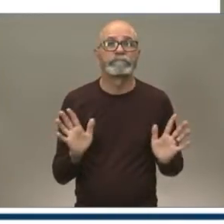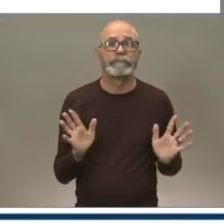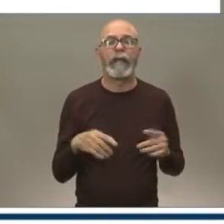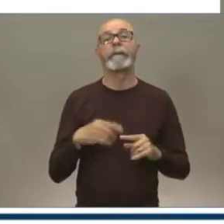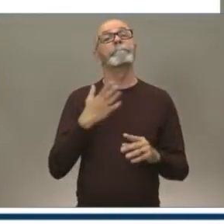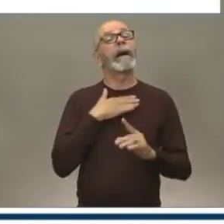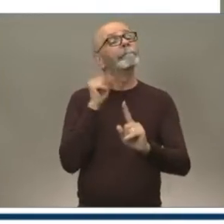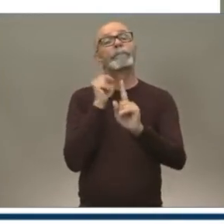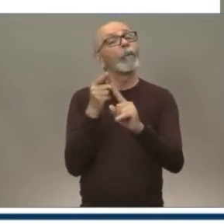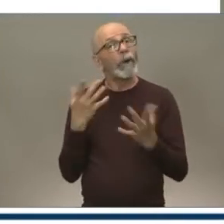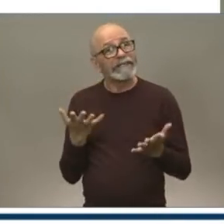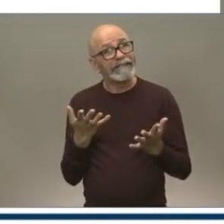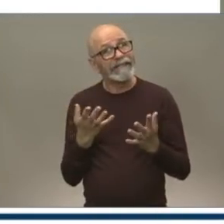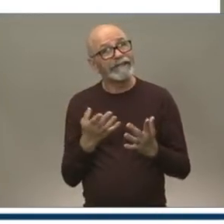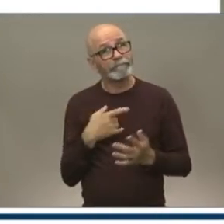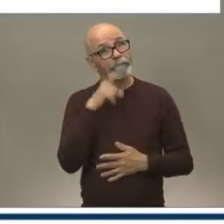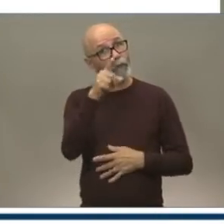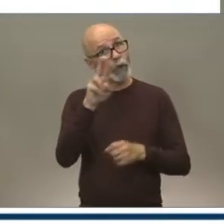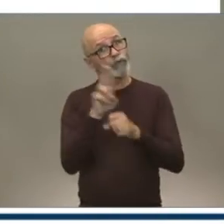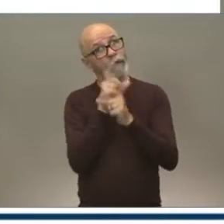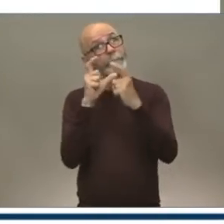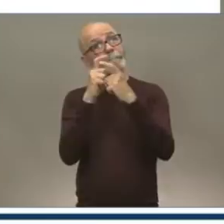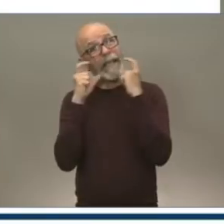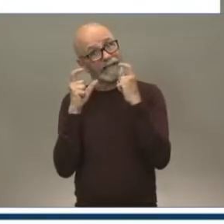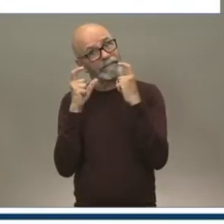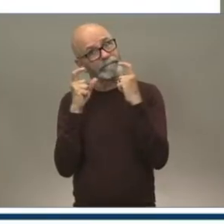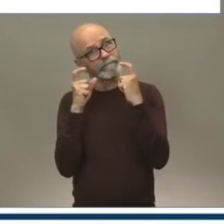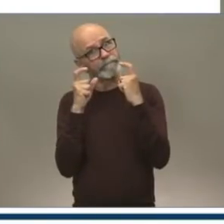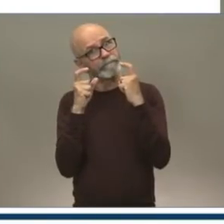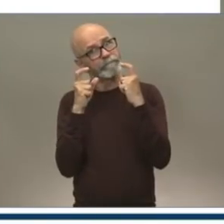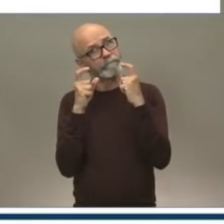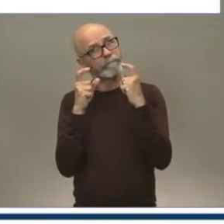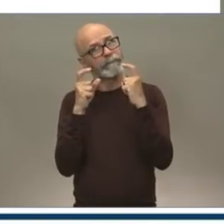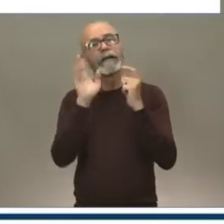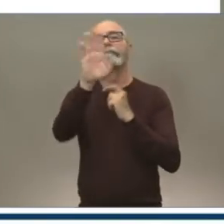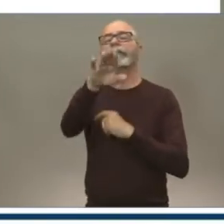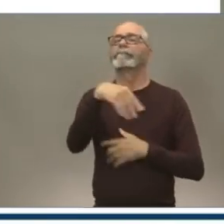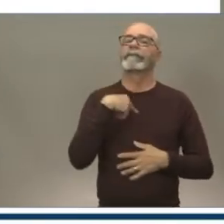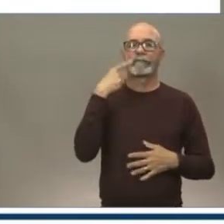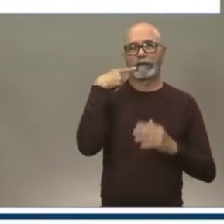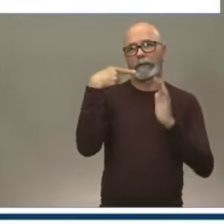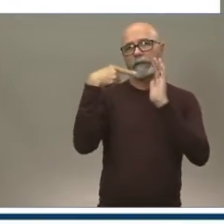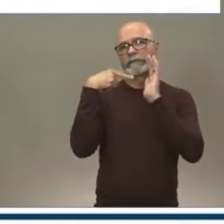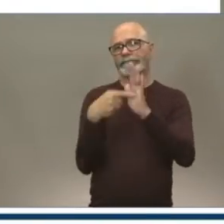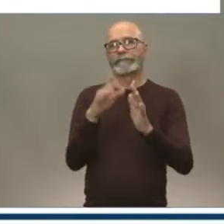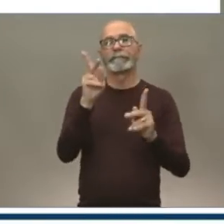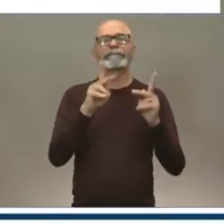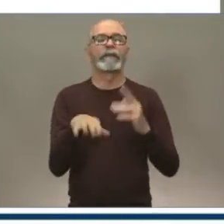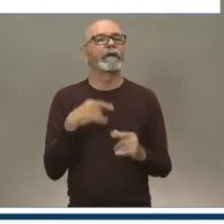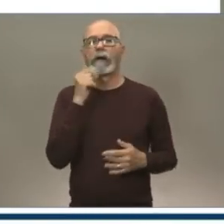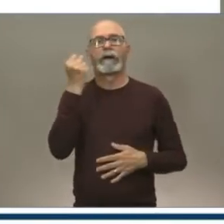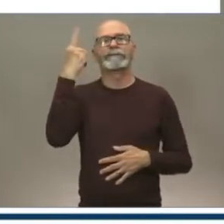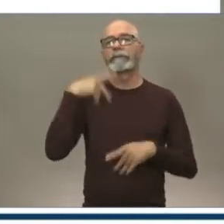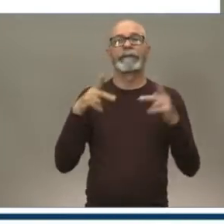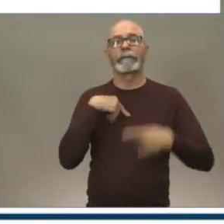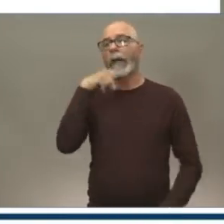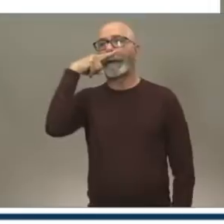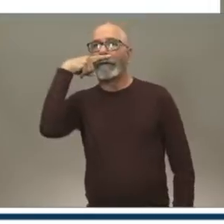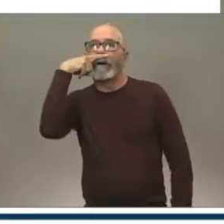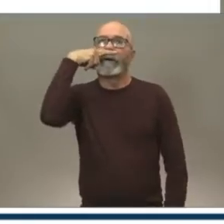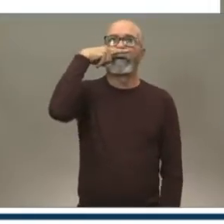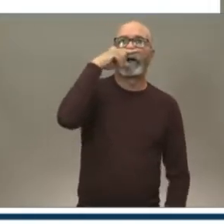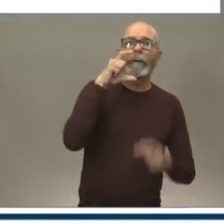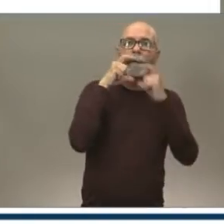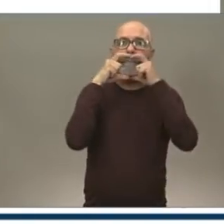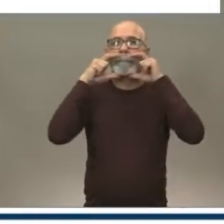are you wearing it properly? I still continue to see far too many people not understanding that their nose is connected to the back of their throat, and